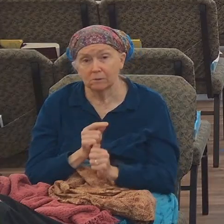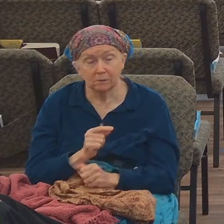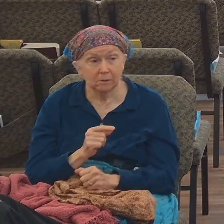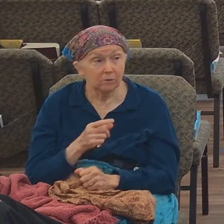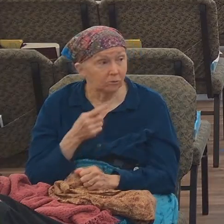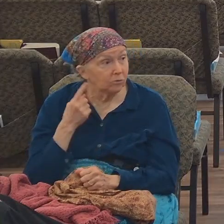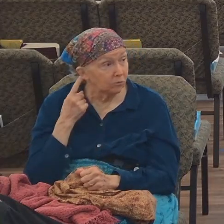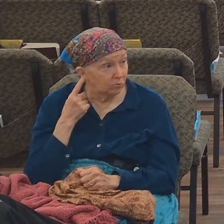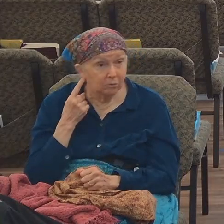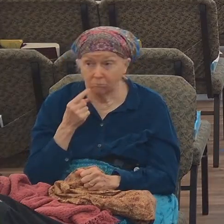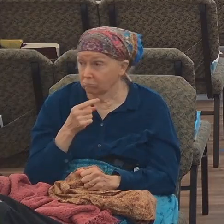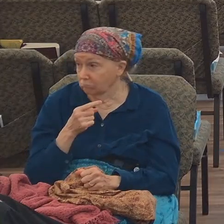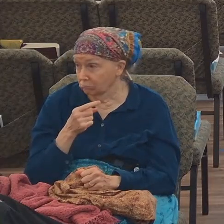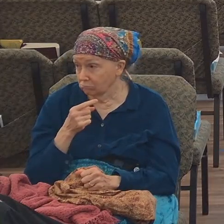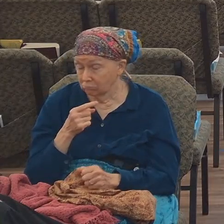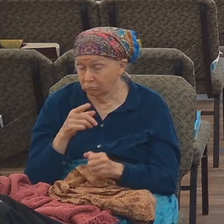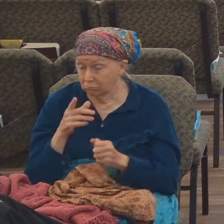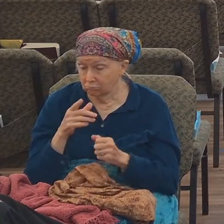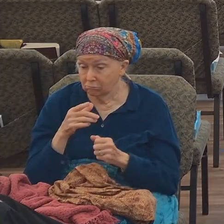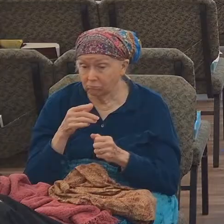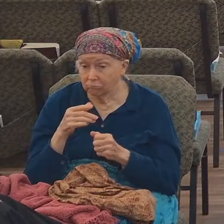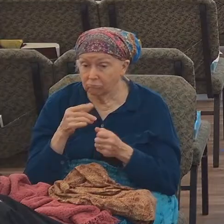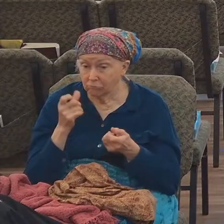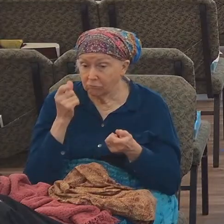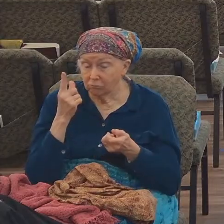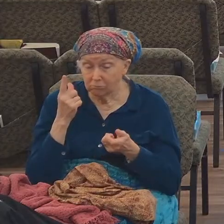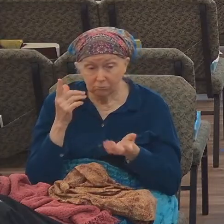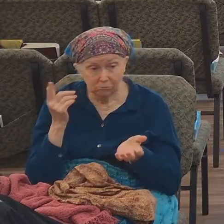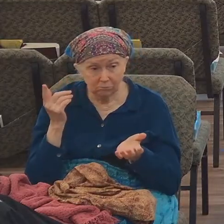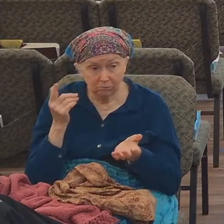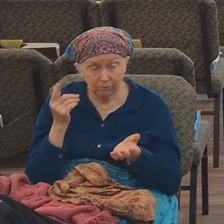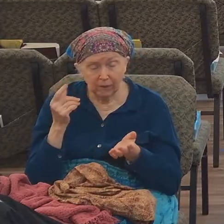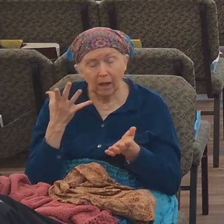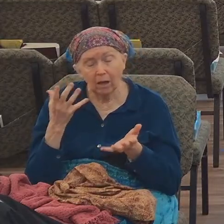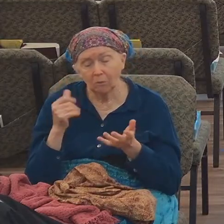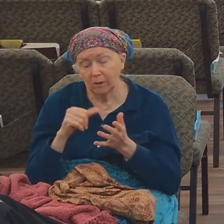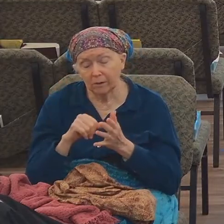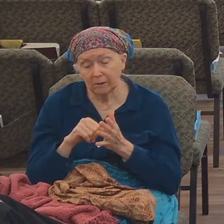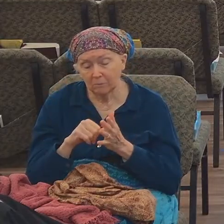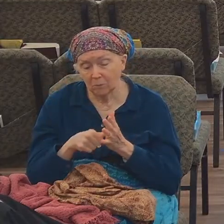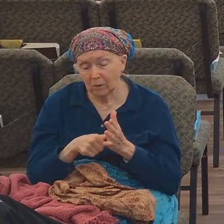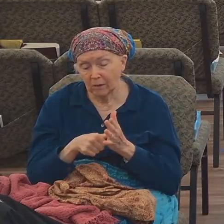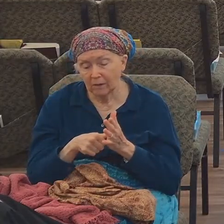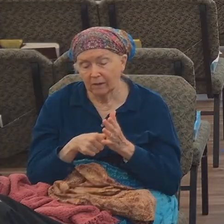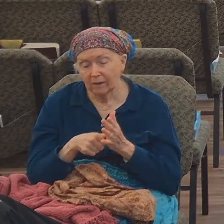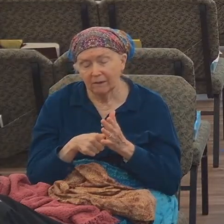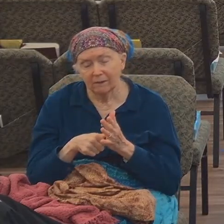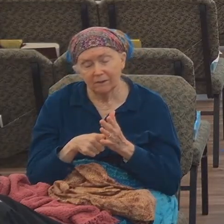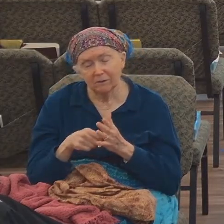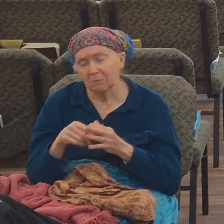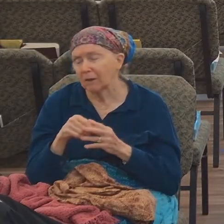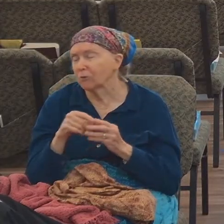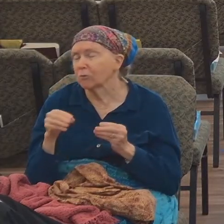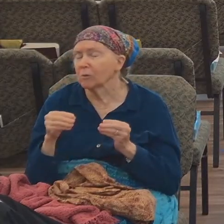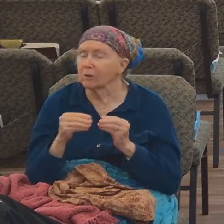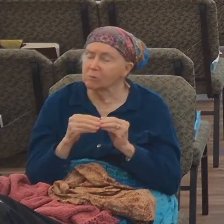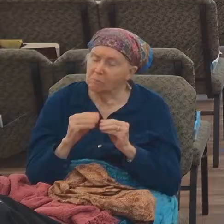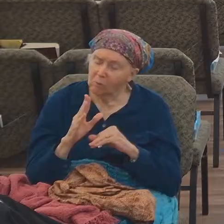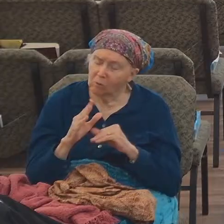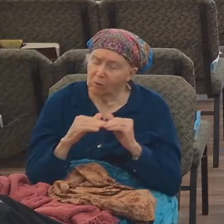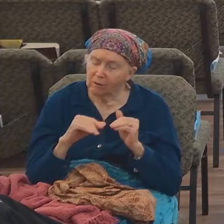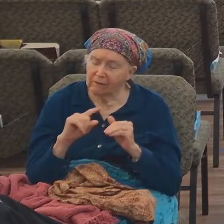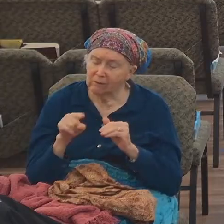Do you hear that? I'm just trying to press upon you to read into this more than just the words. Like, put yourself